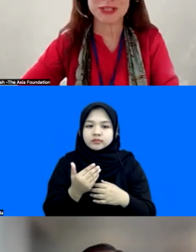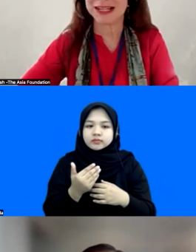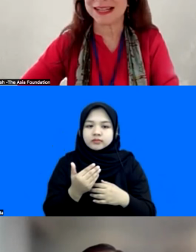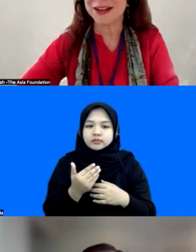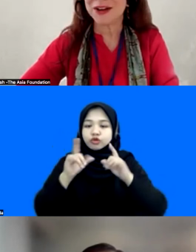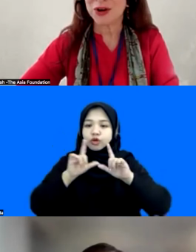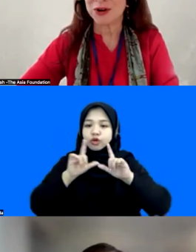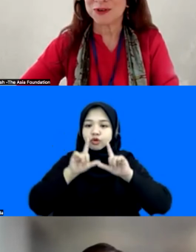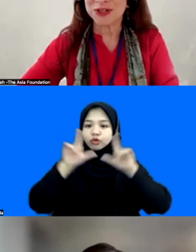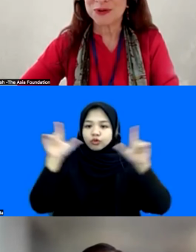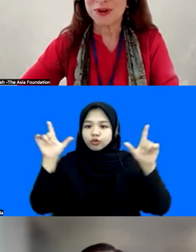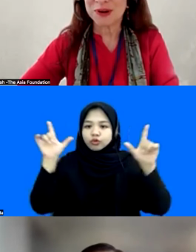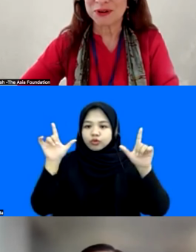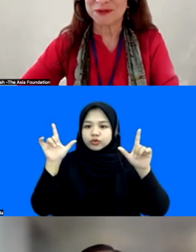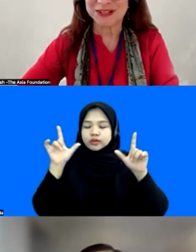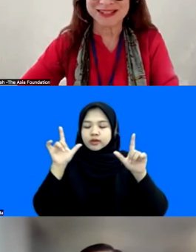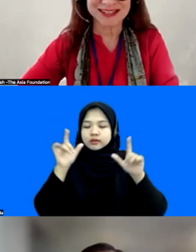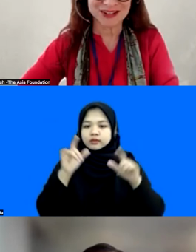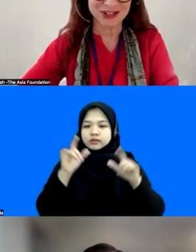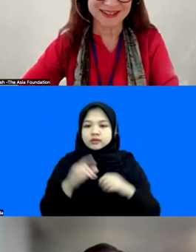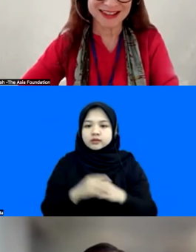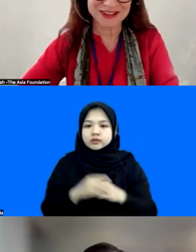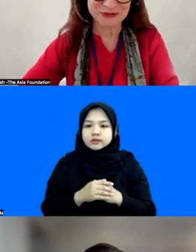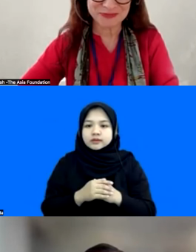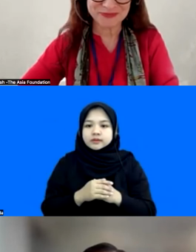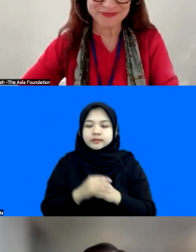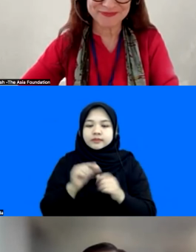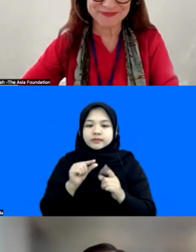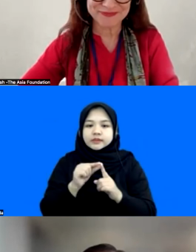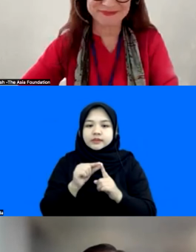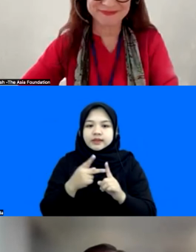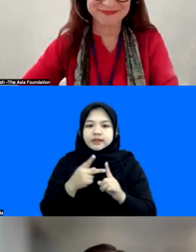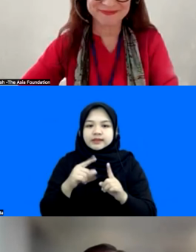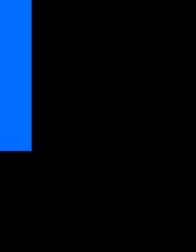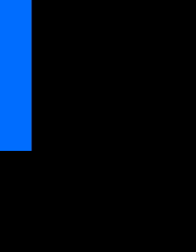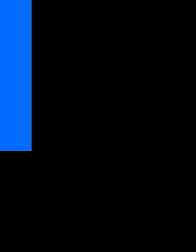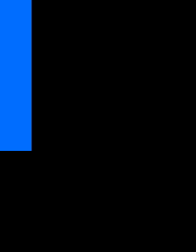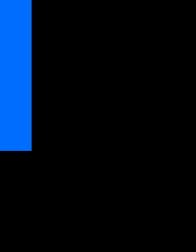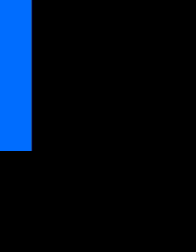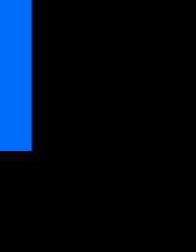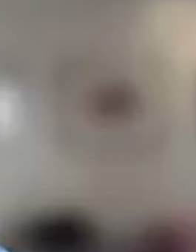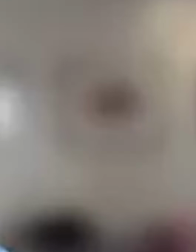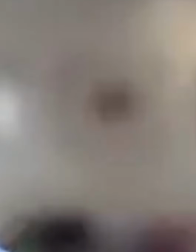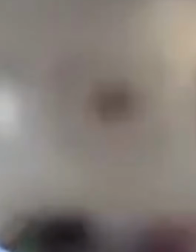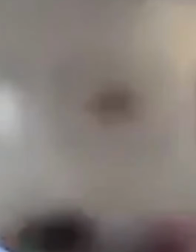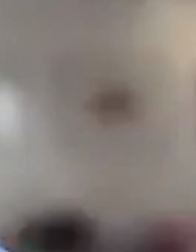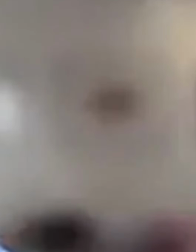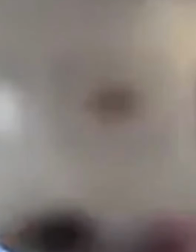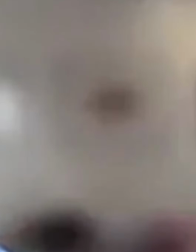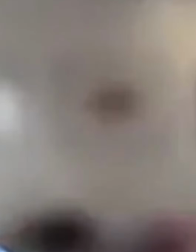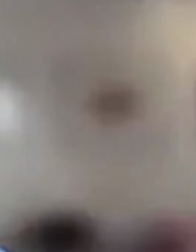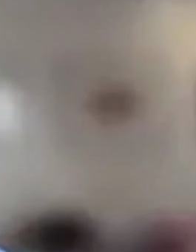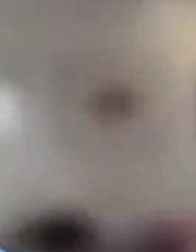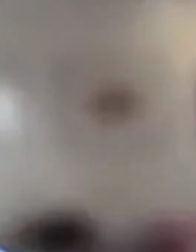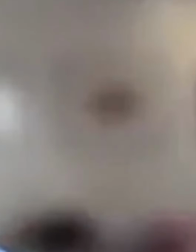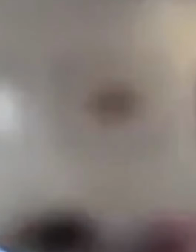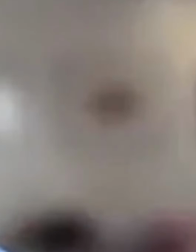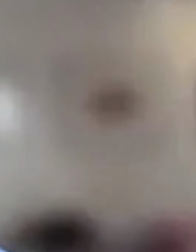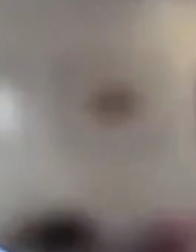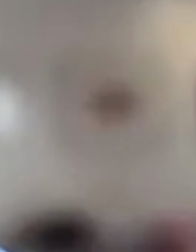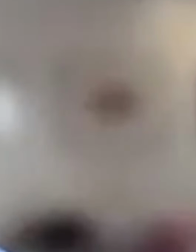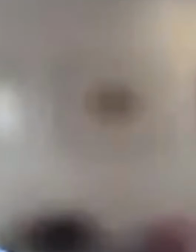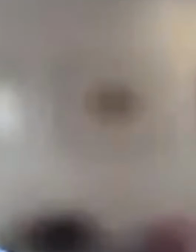University. Over to you, Robert, for this session. Thank you. Thanks, Sir Robin, and please allow me